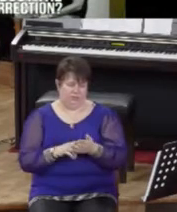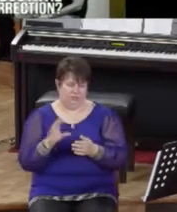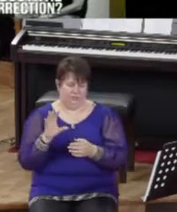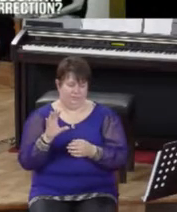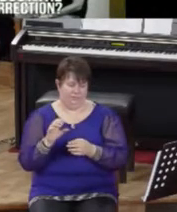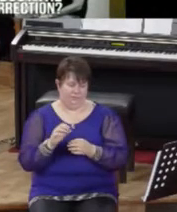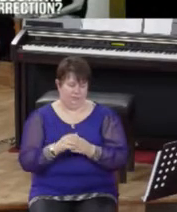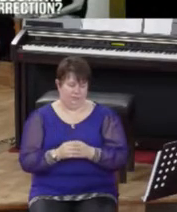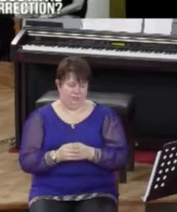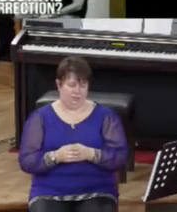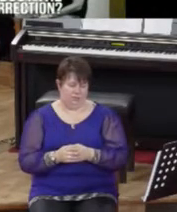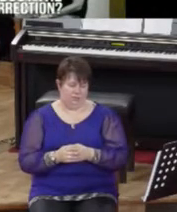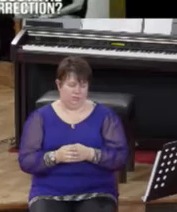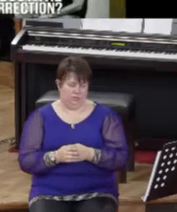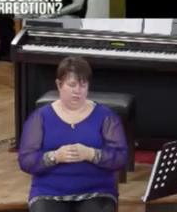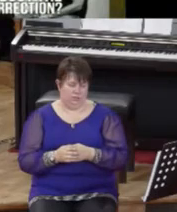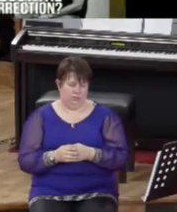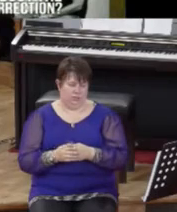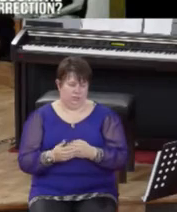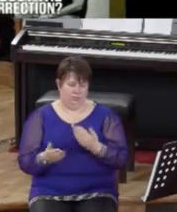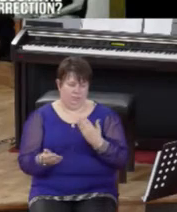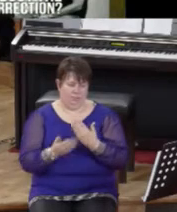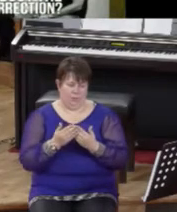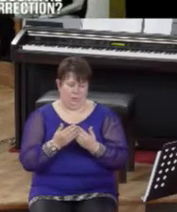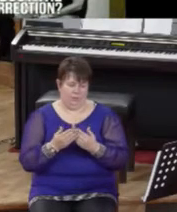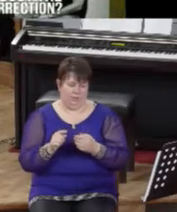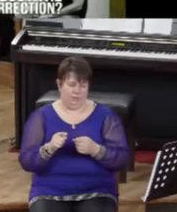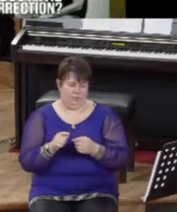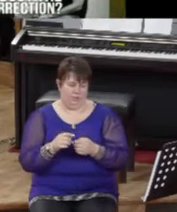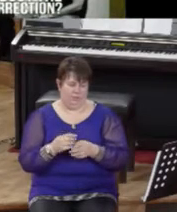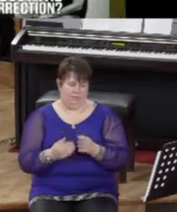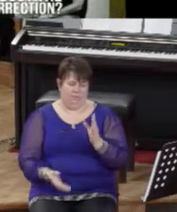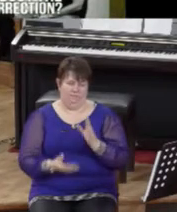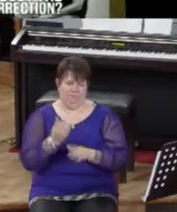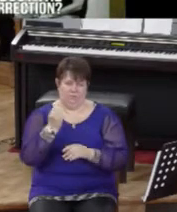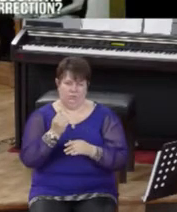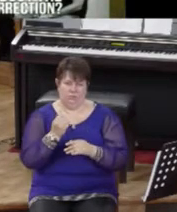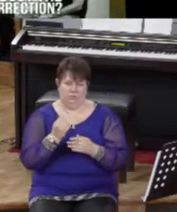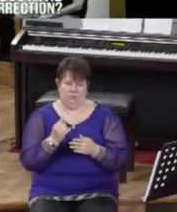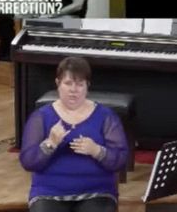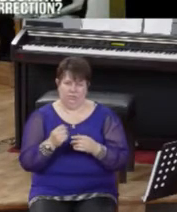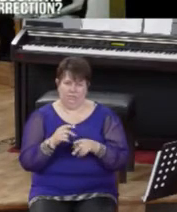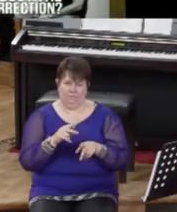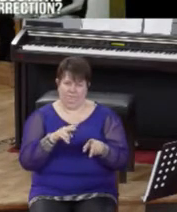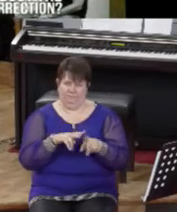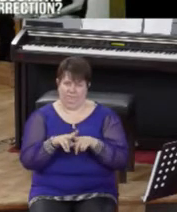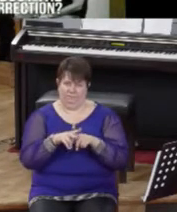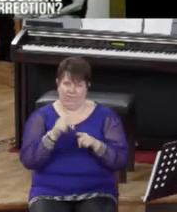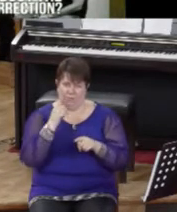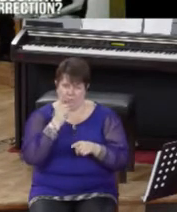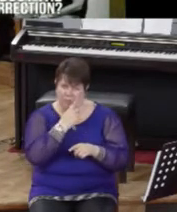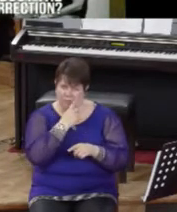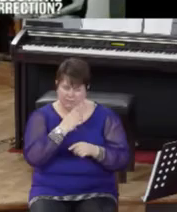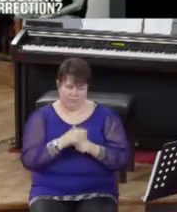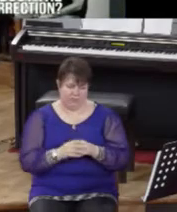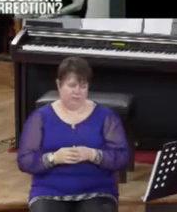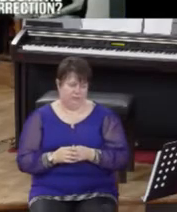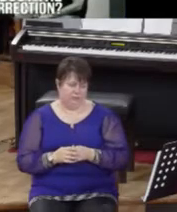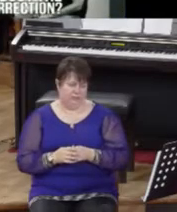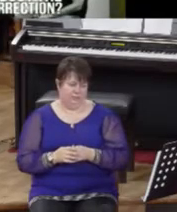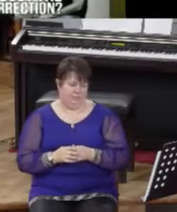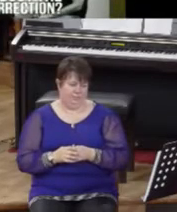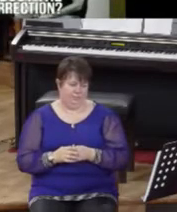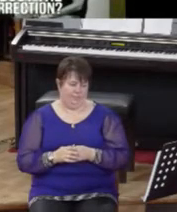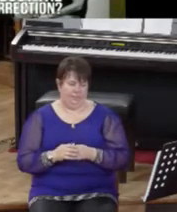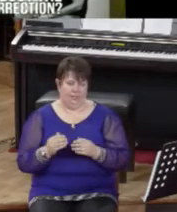this very strongly. More than that, we are found to be false witnesses about God. The New International Version is